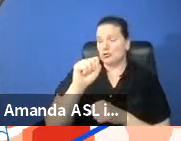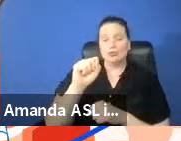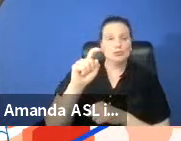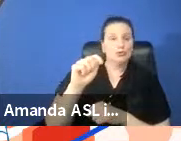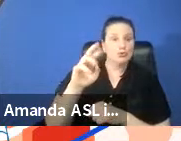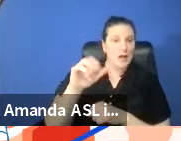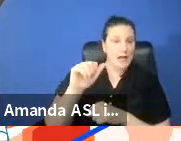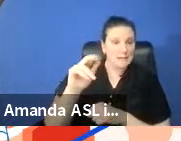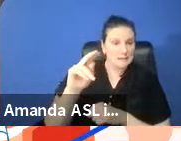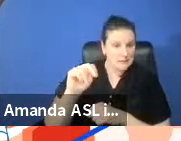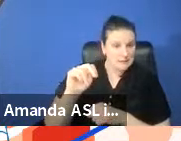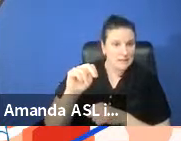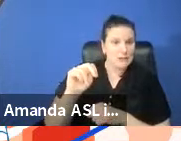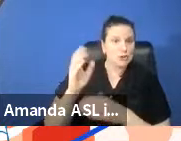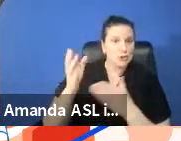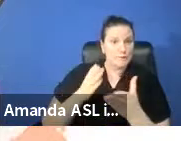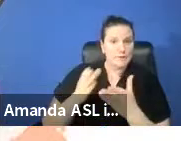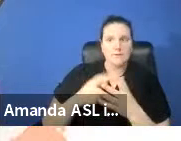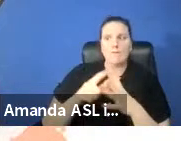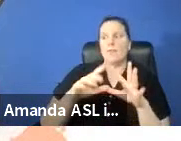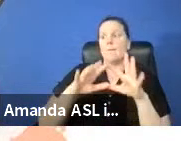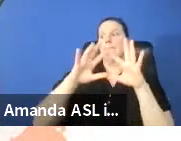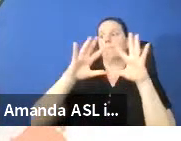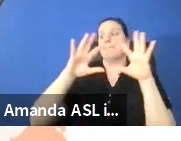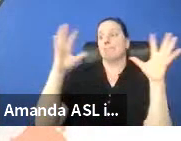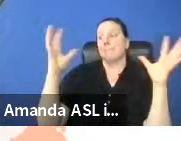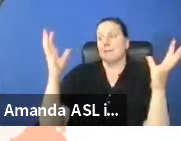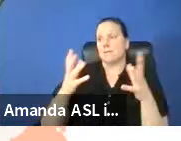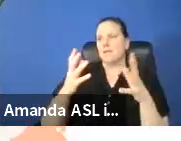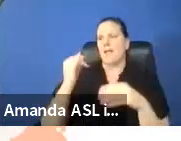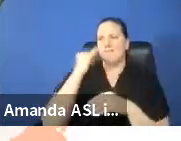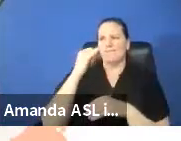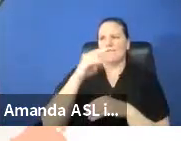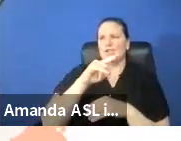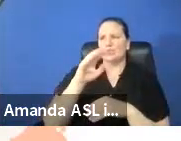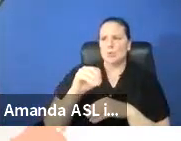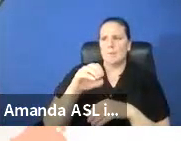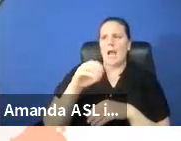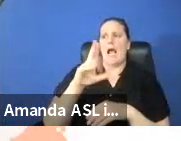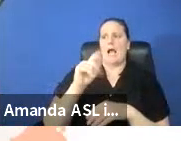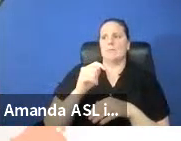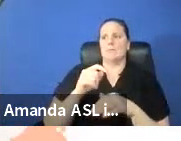better picture of the region as a whole, zooming out,